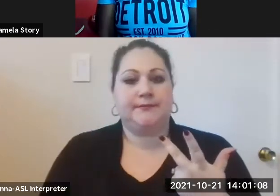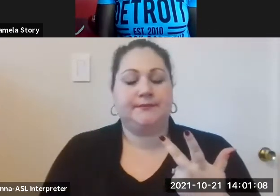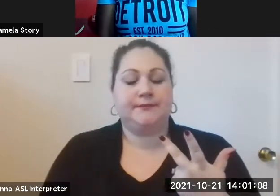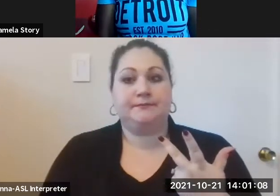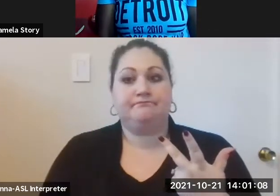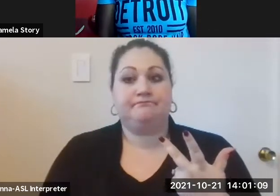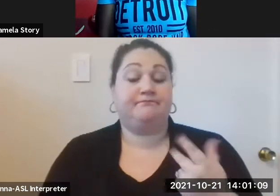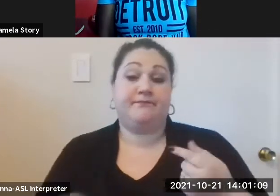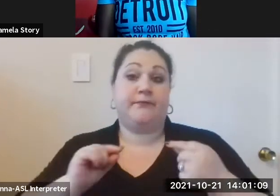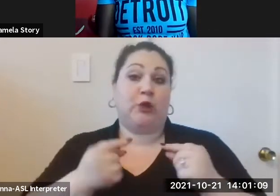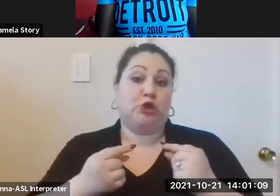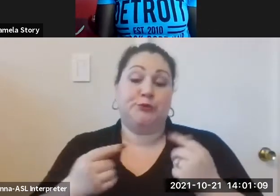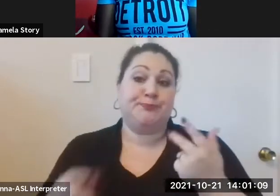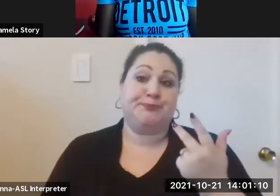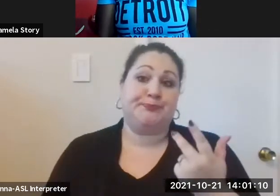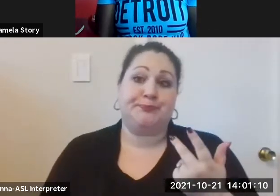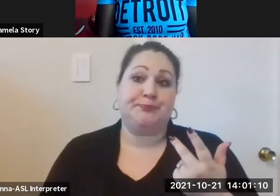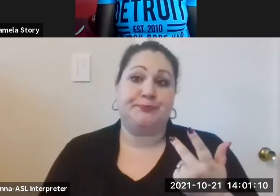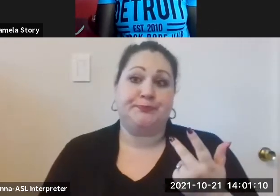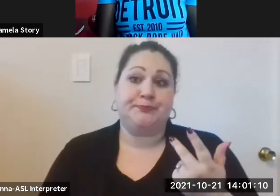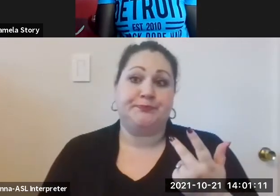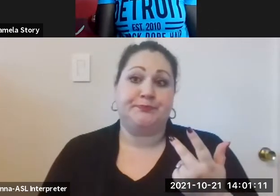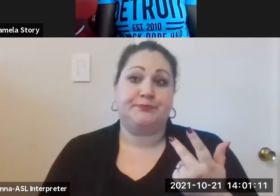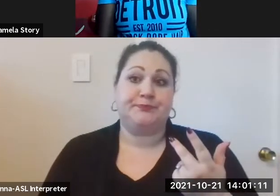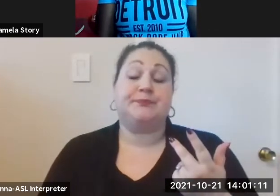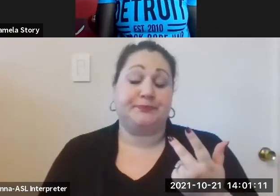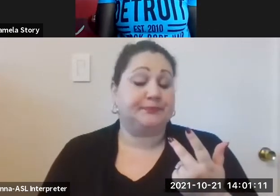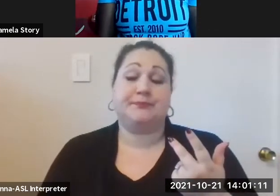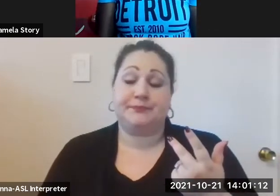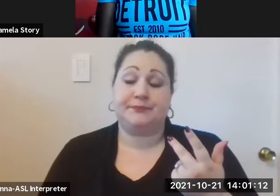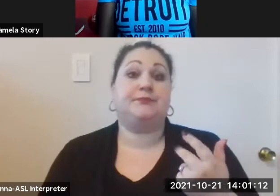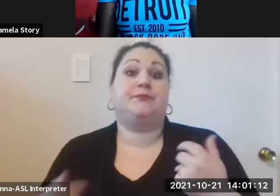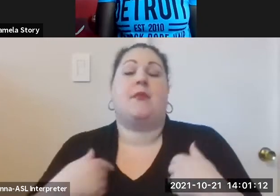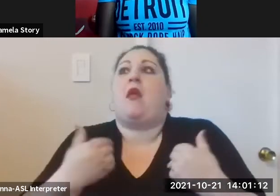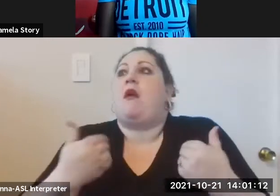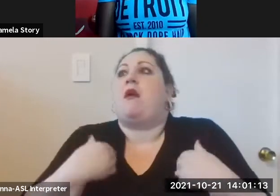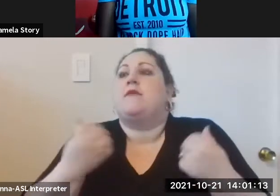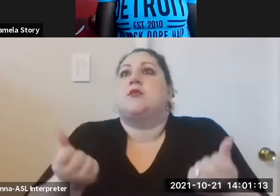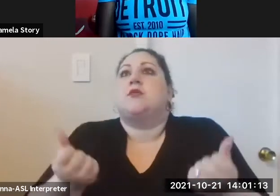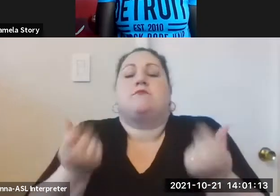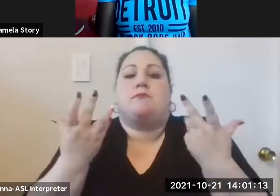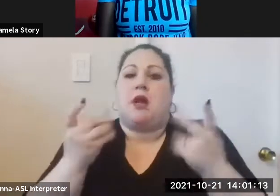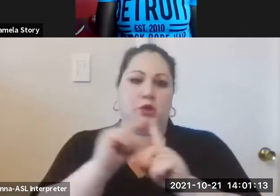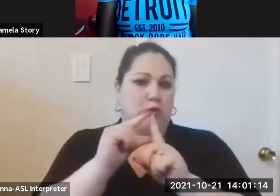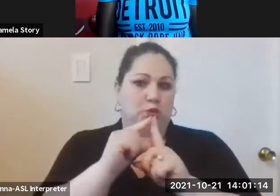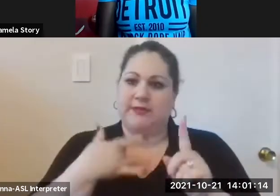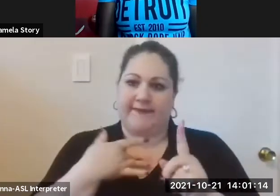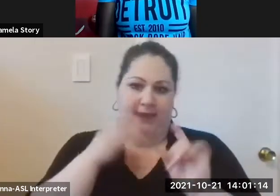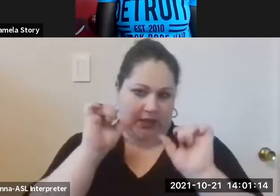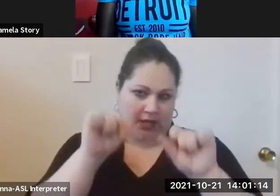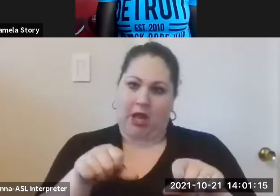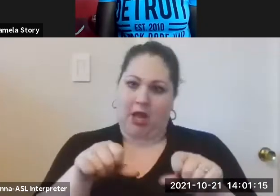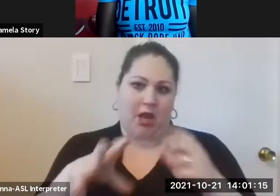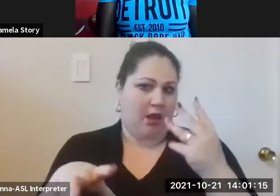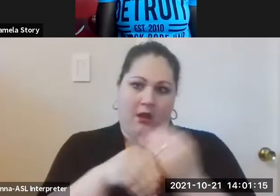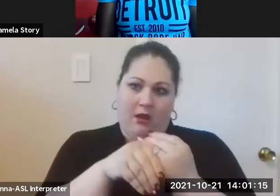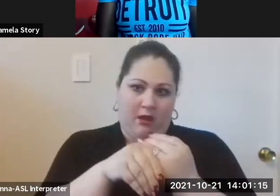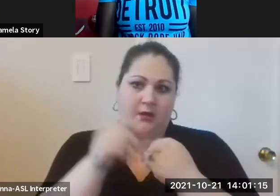just hurt. Yeah, we can hear that. I have so many words, but hurt,